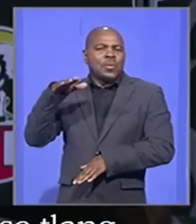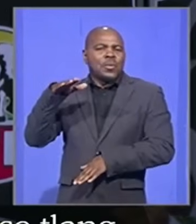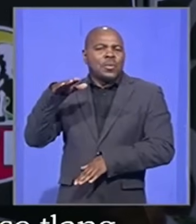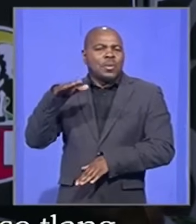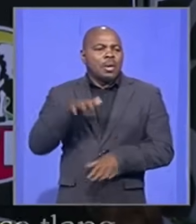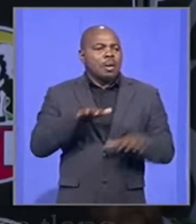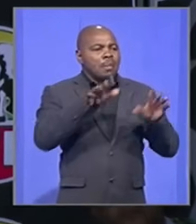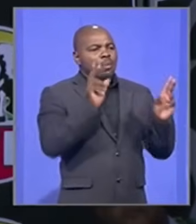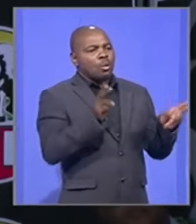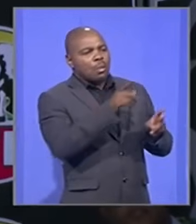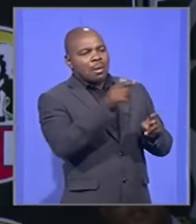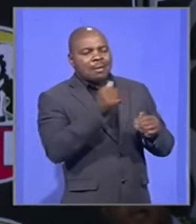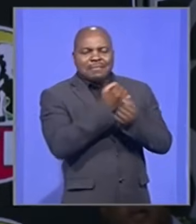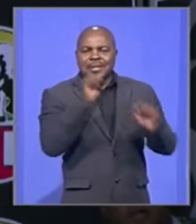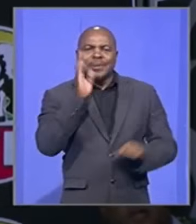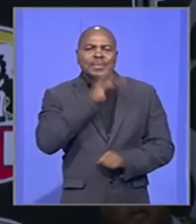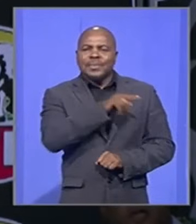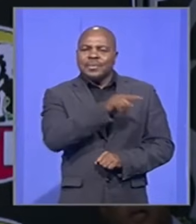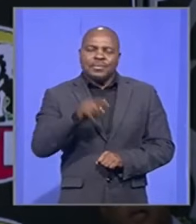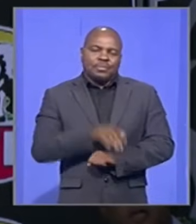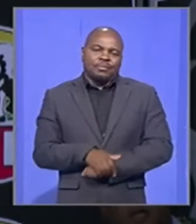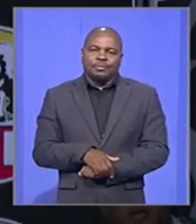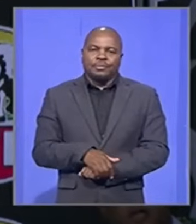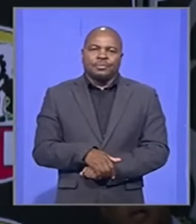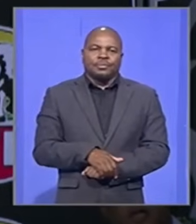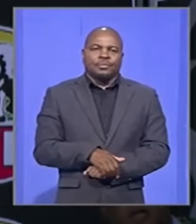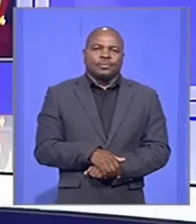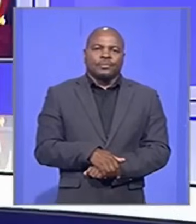the ordinary citizens.